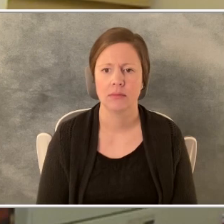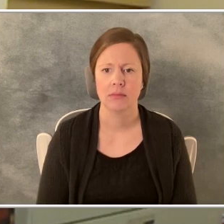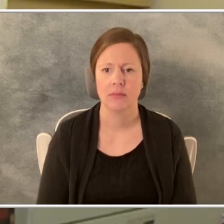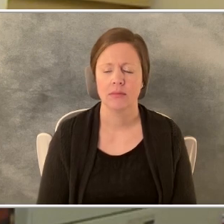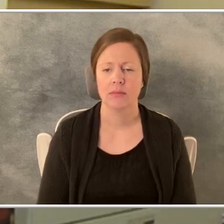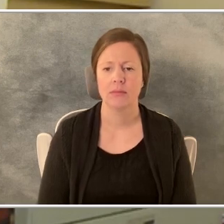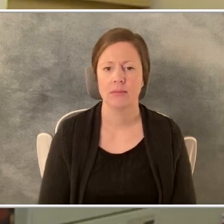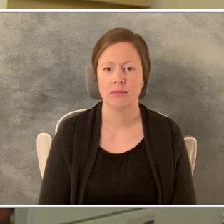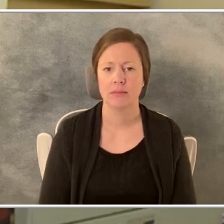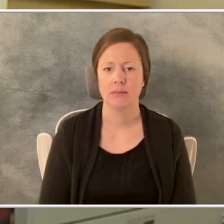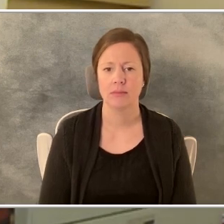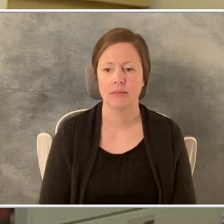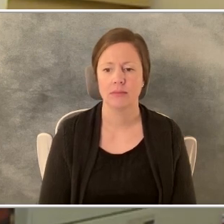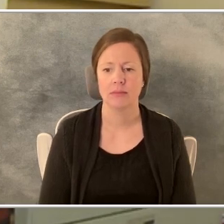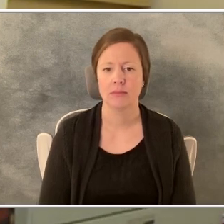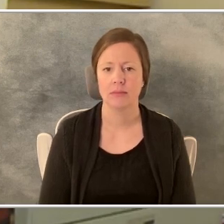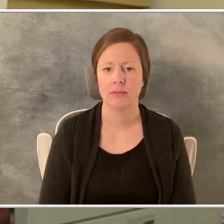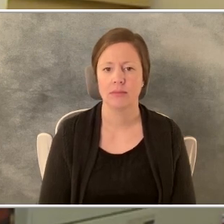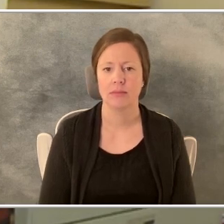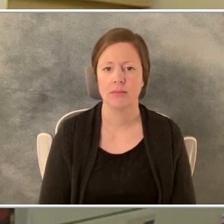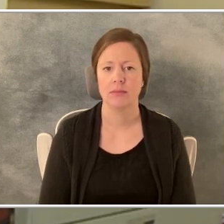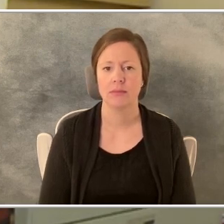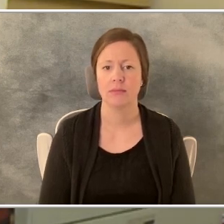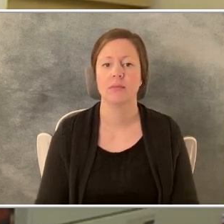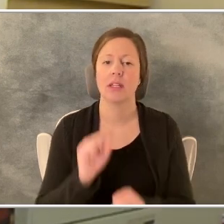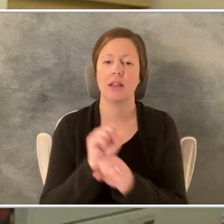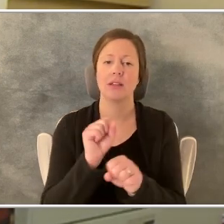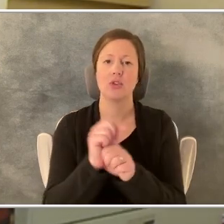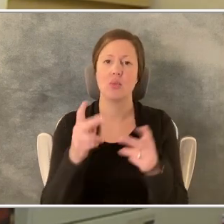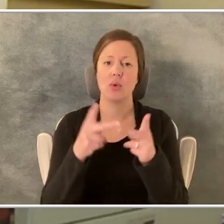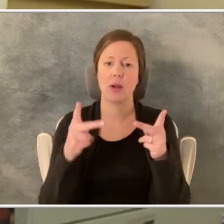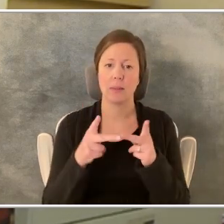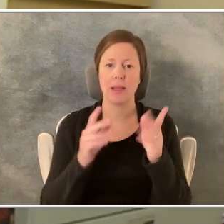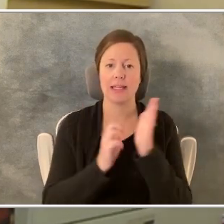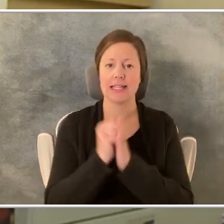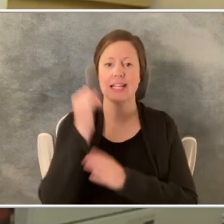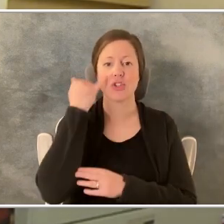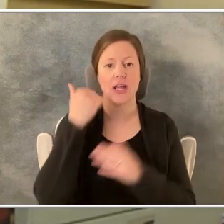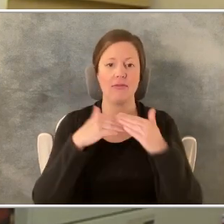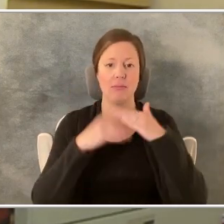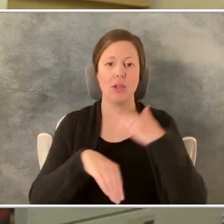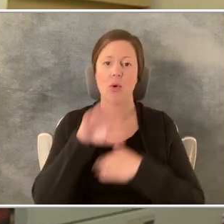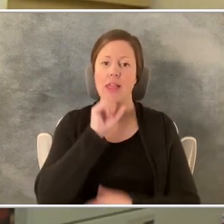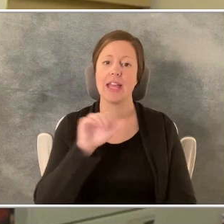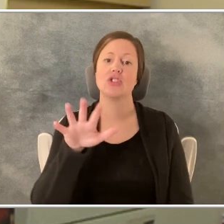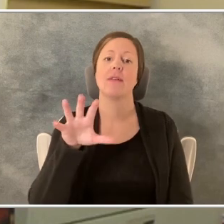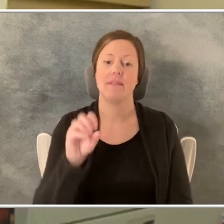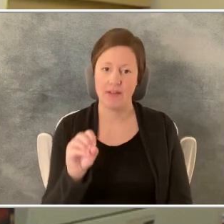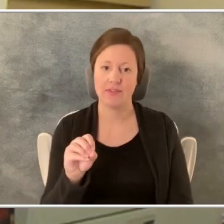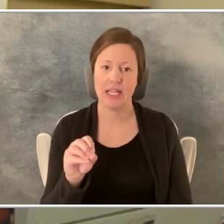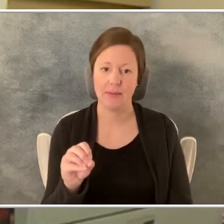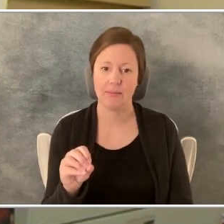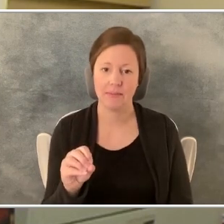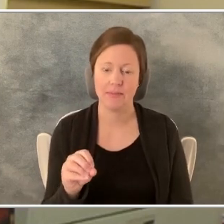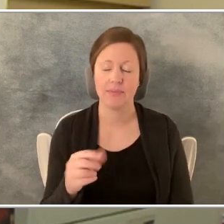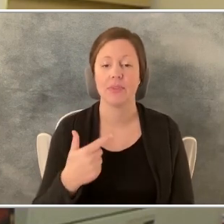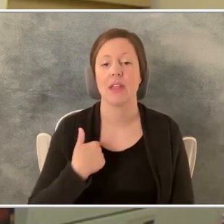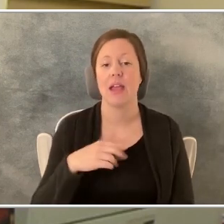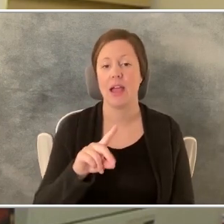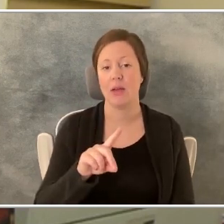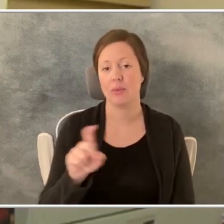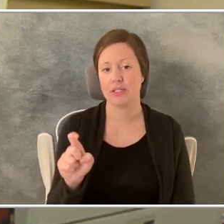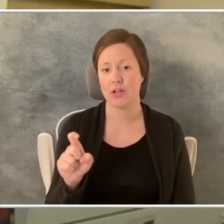It's actually considered a workplace cancer if you're below the age of 50. And I was